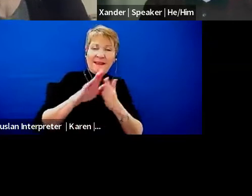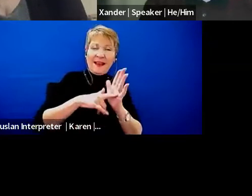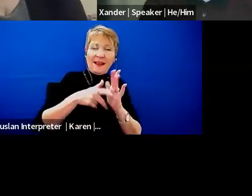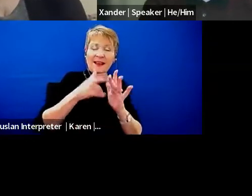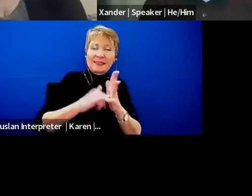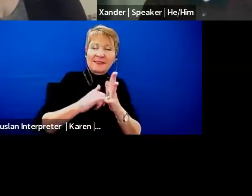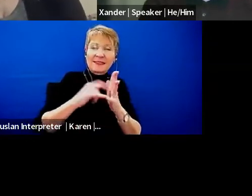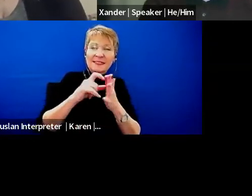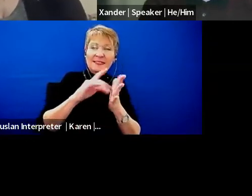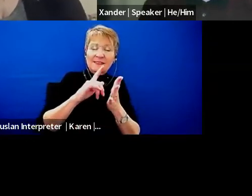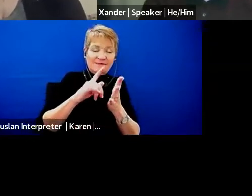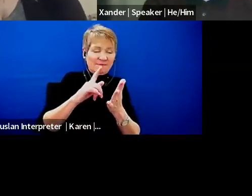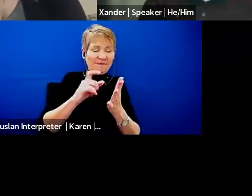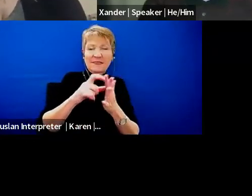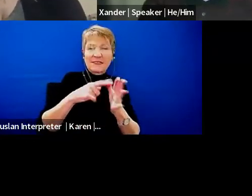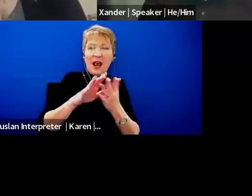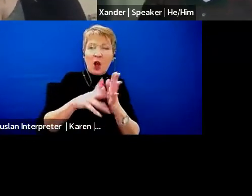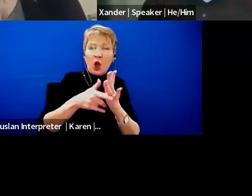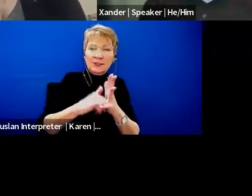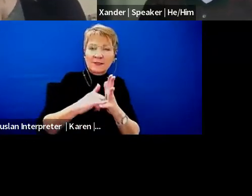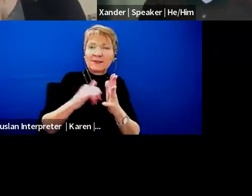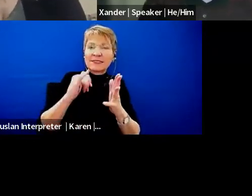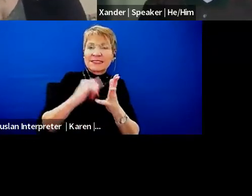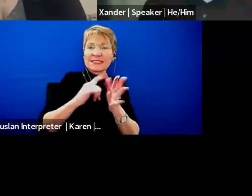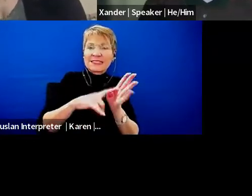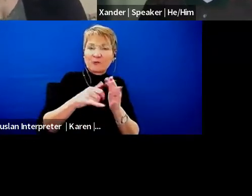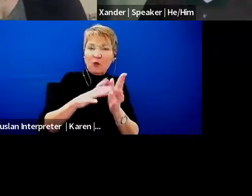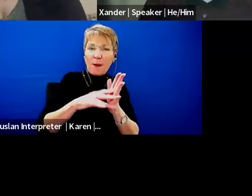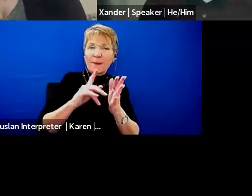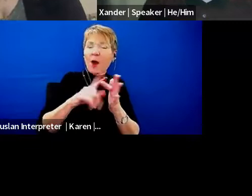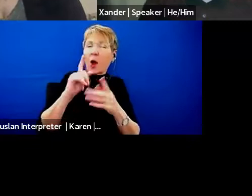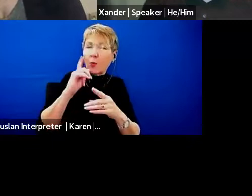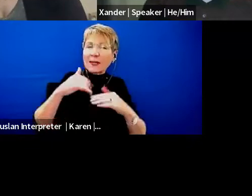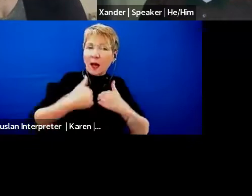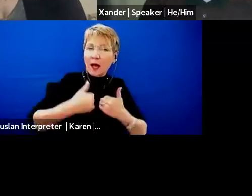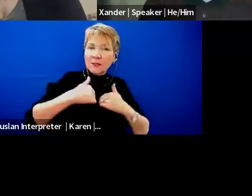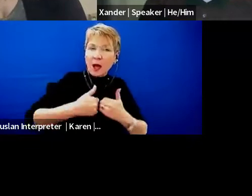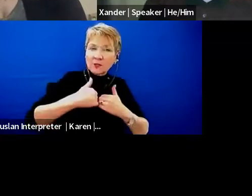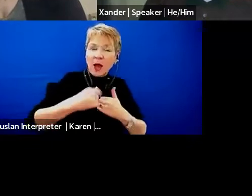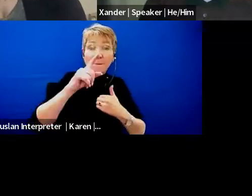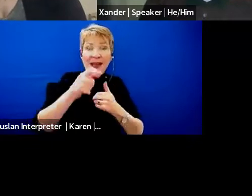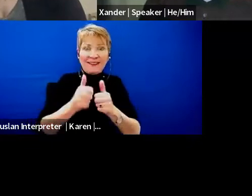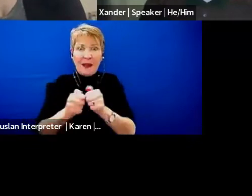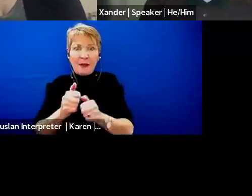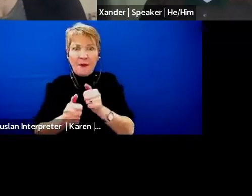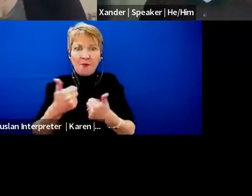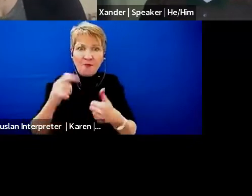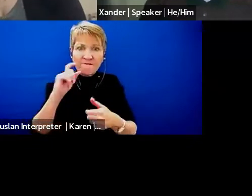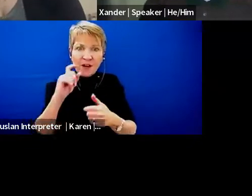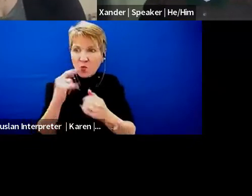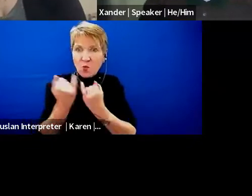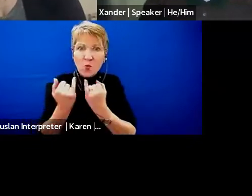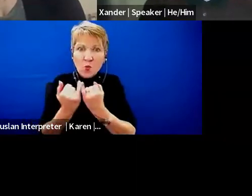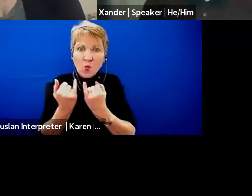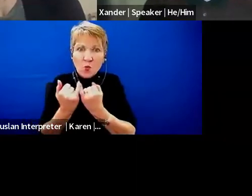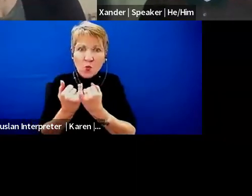fatigued, but I was also quite competitive. Gaming gave the right balance of fun and competitiveness,